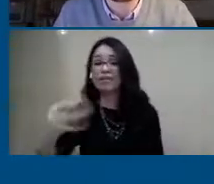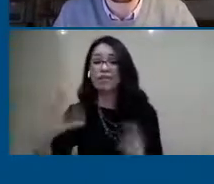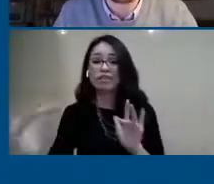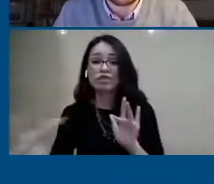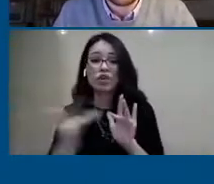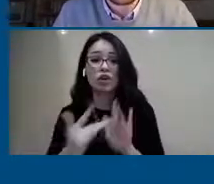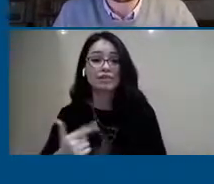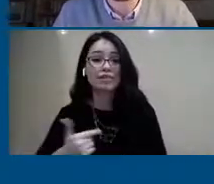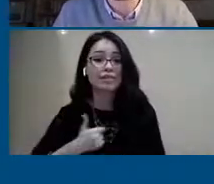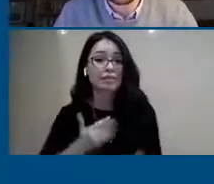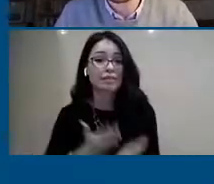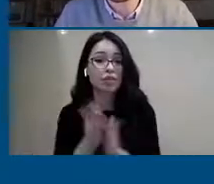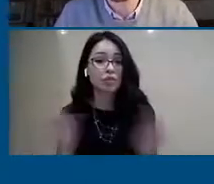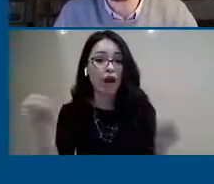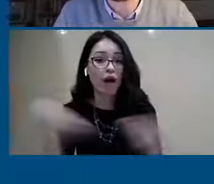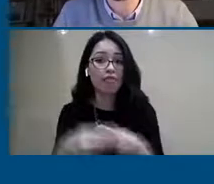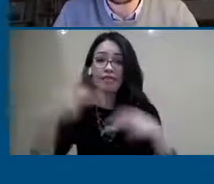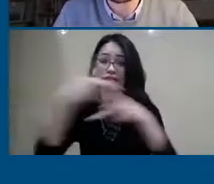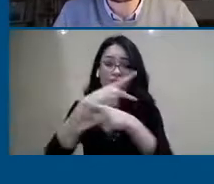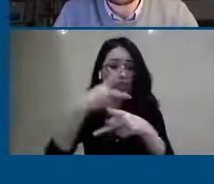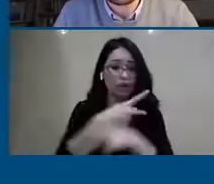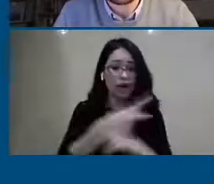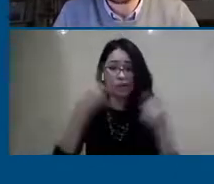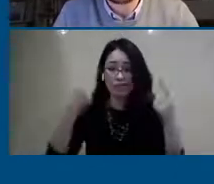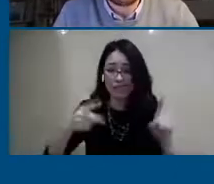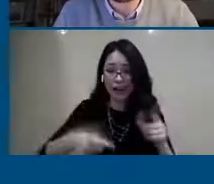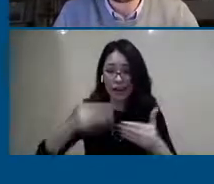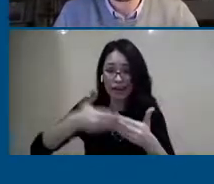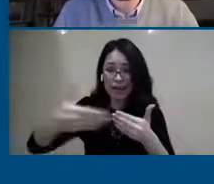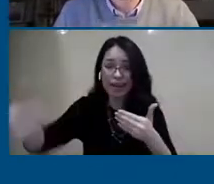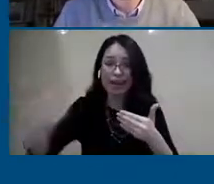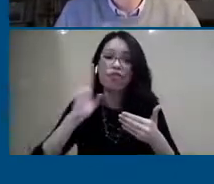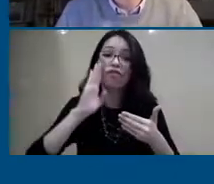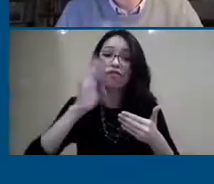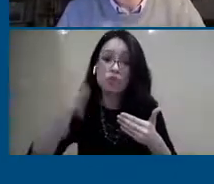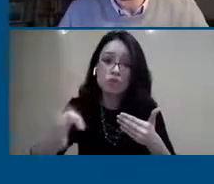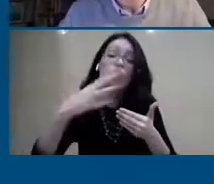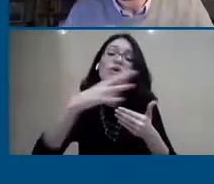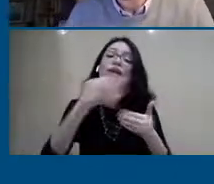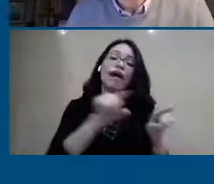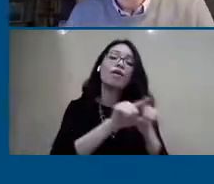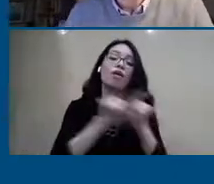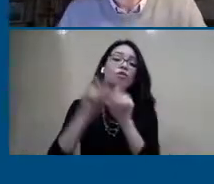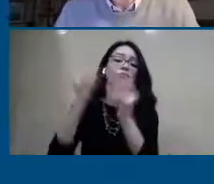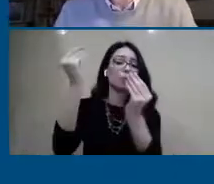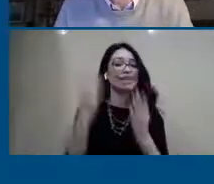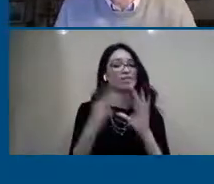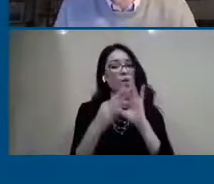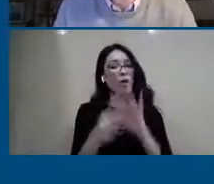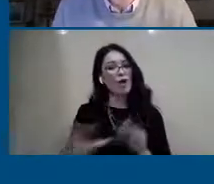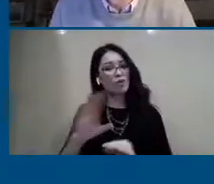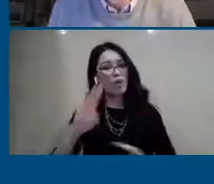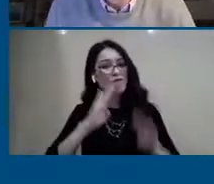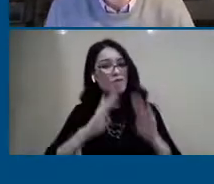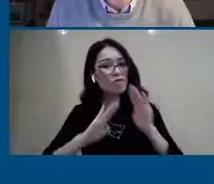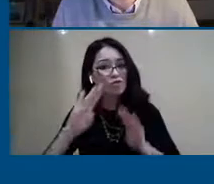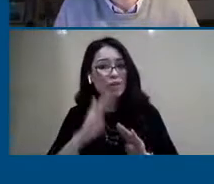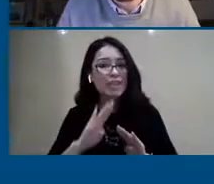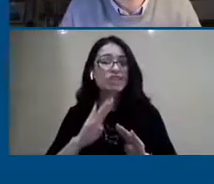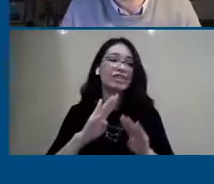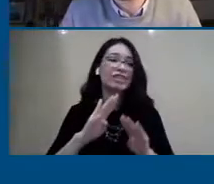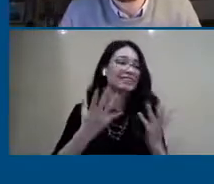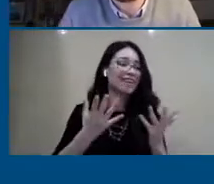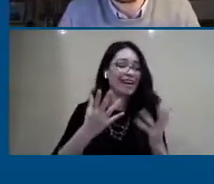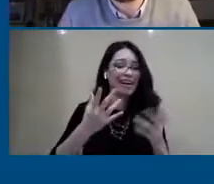the district is undertaking and to express your valid frustrations with the pace of reopening and the logistics of the